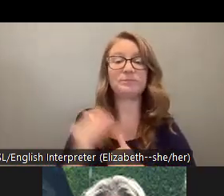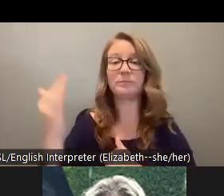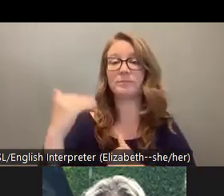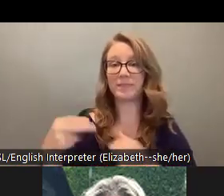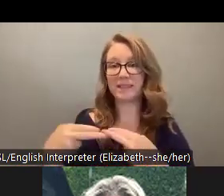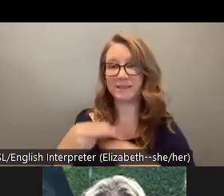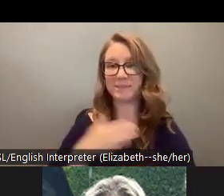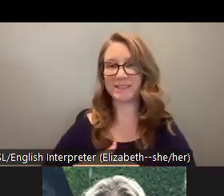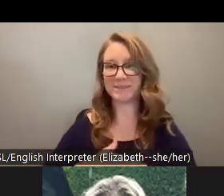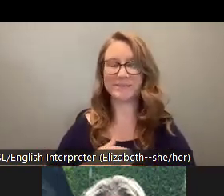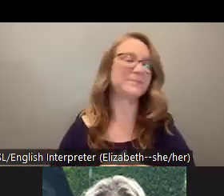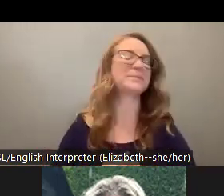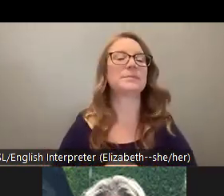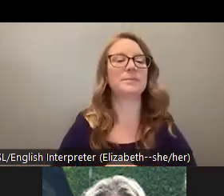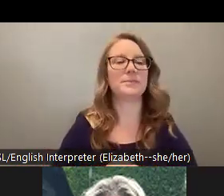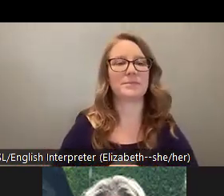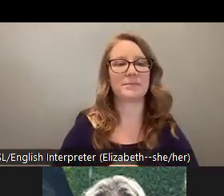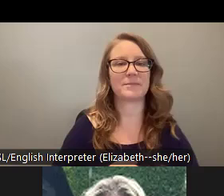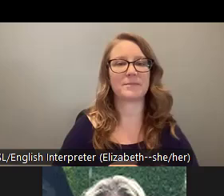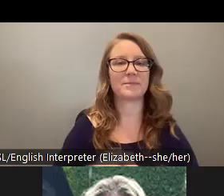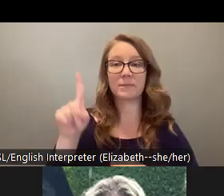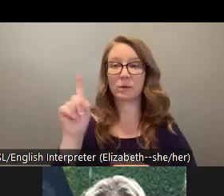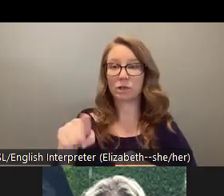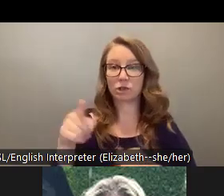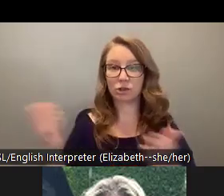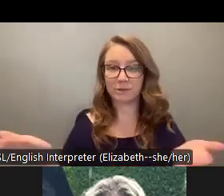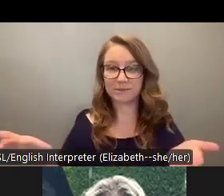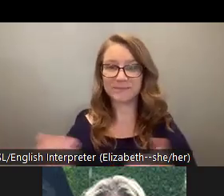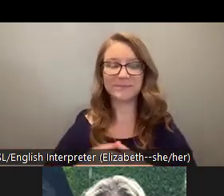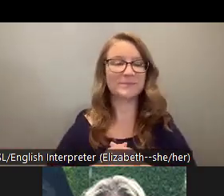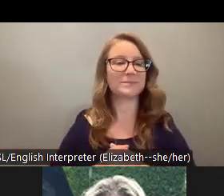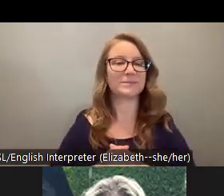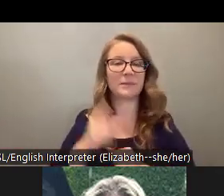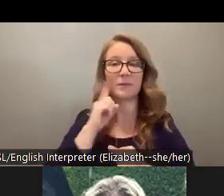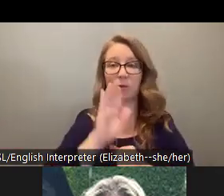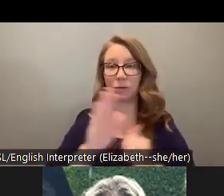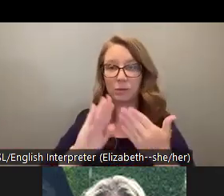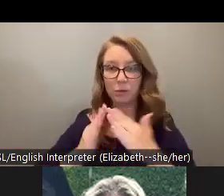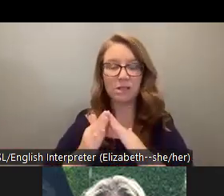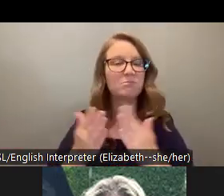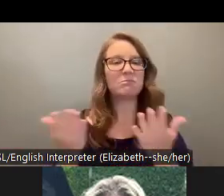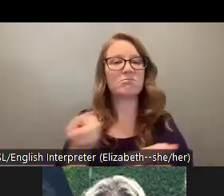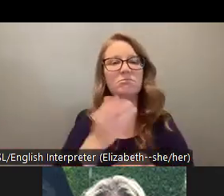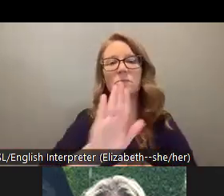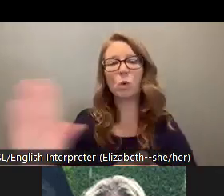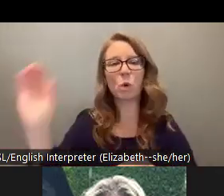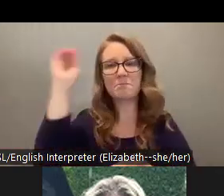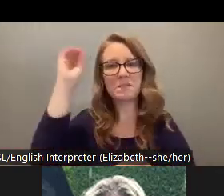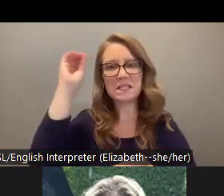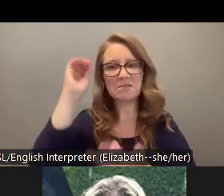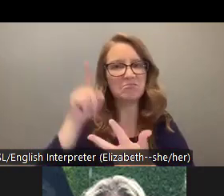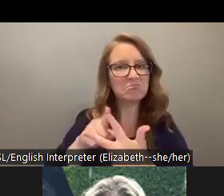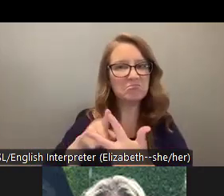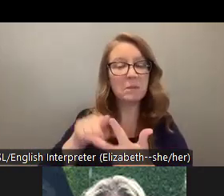please. And then the question for community is what is community's opinion on this option? Are there